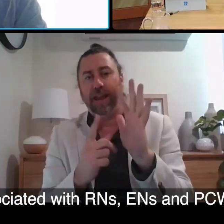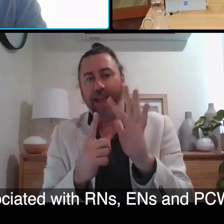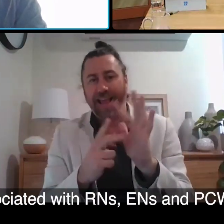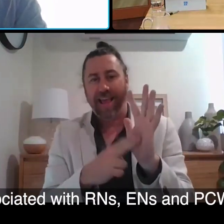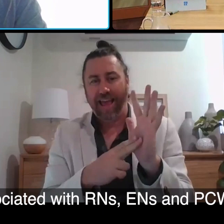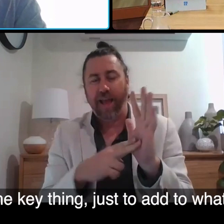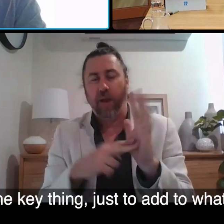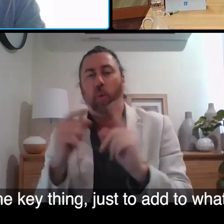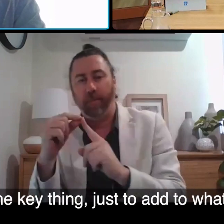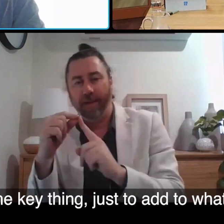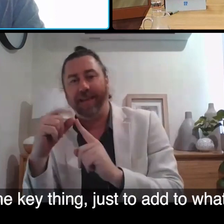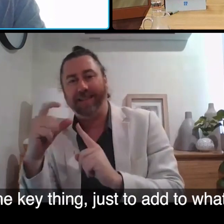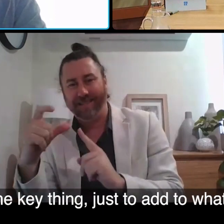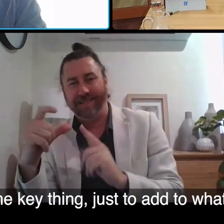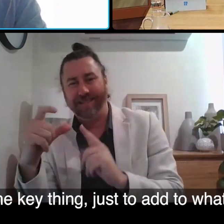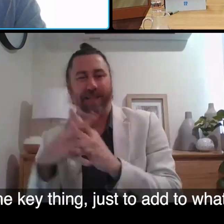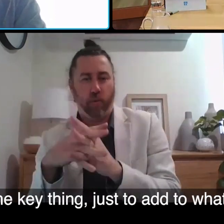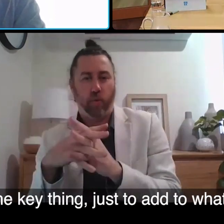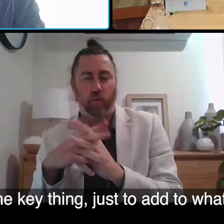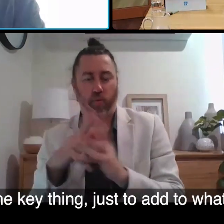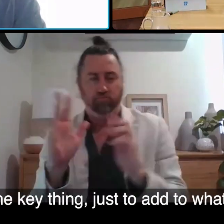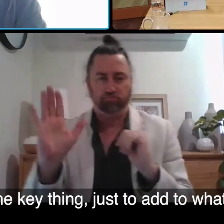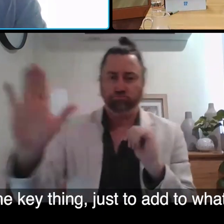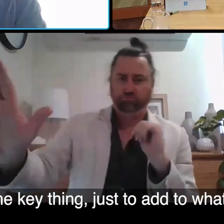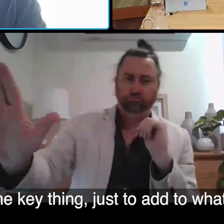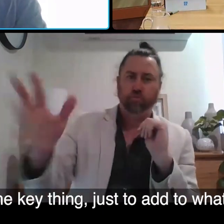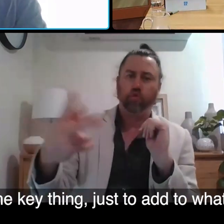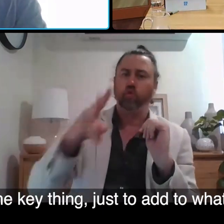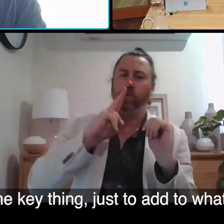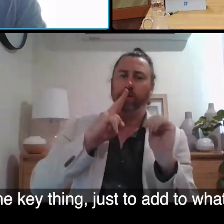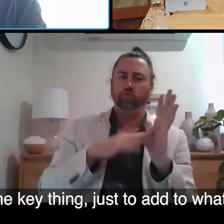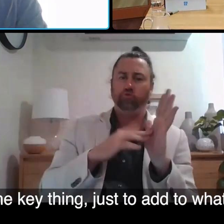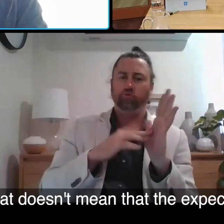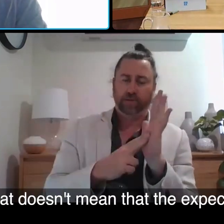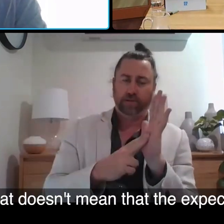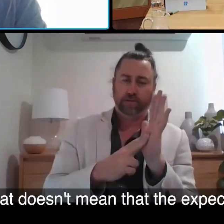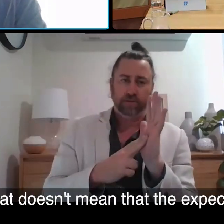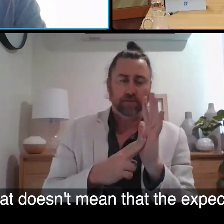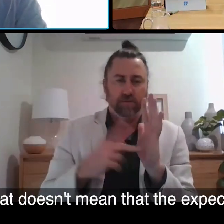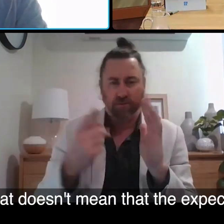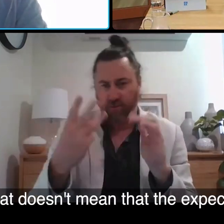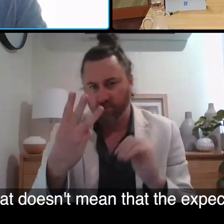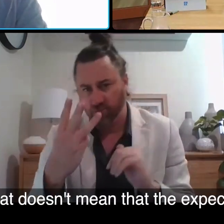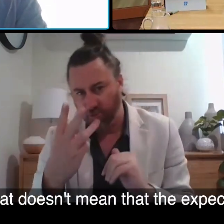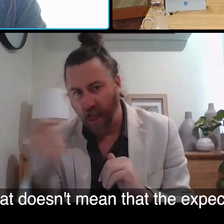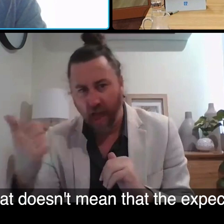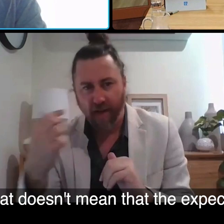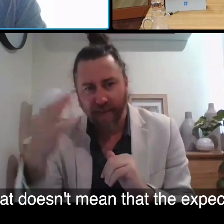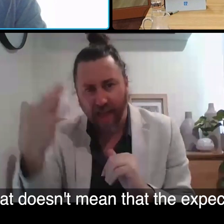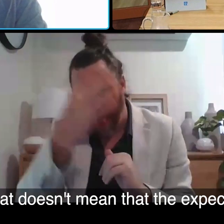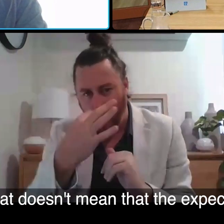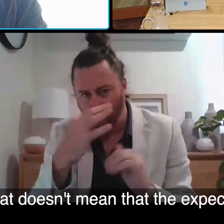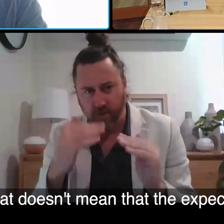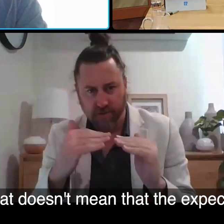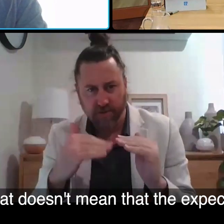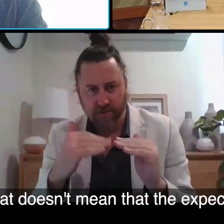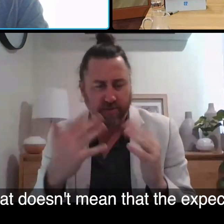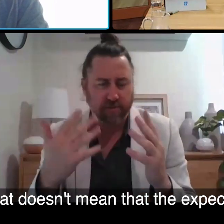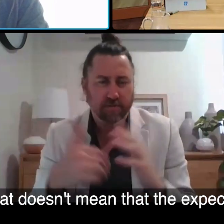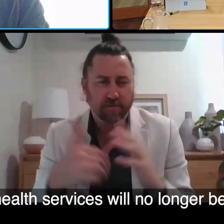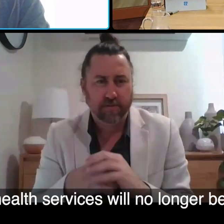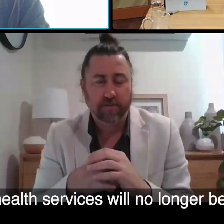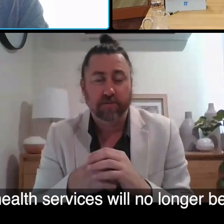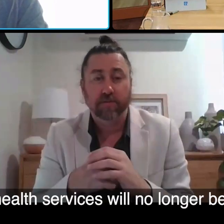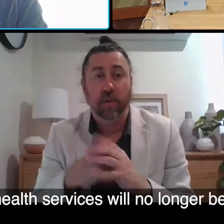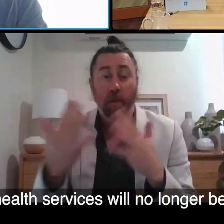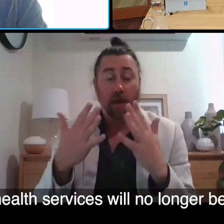PCWs. I think, the key thing, just to add what I said before, that doesn't mean that the